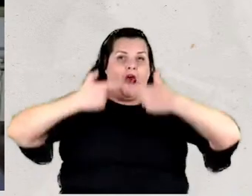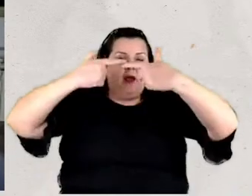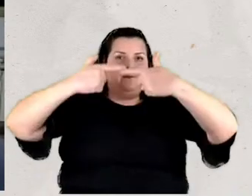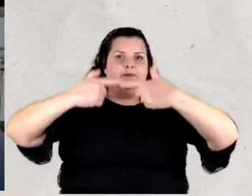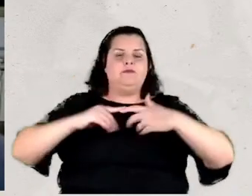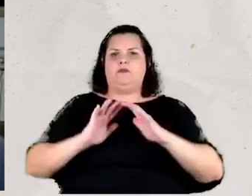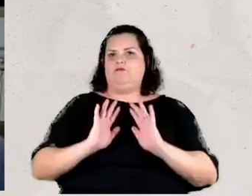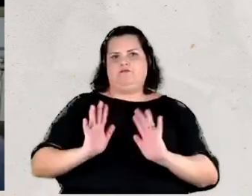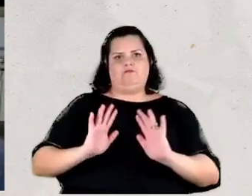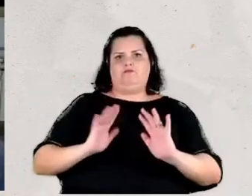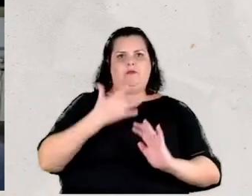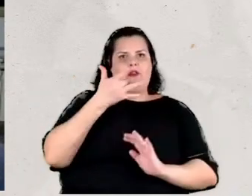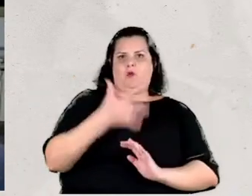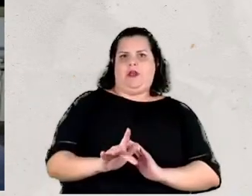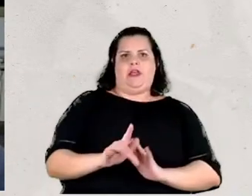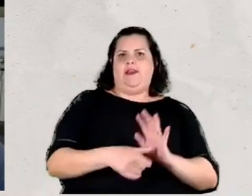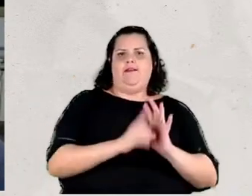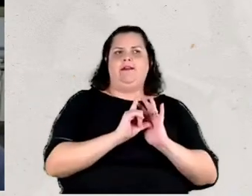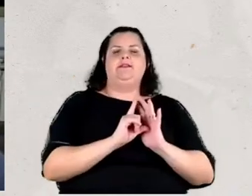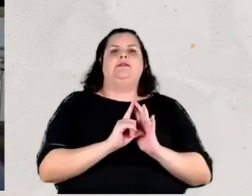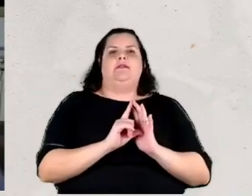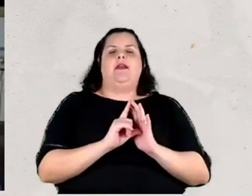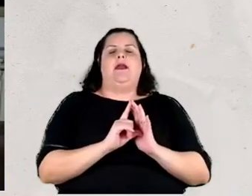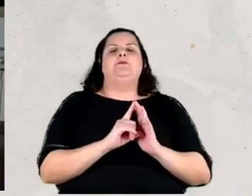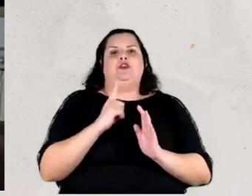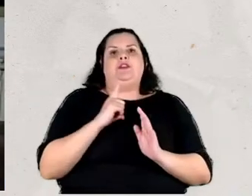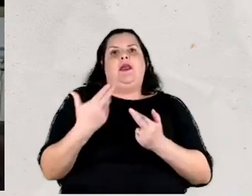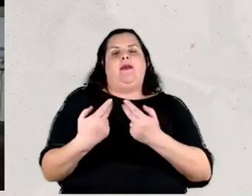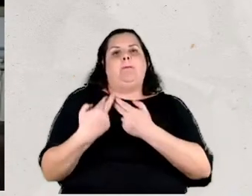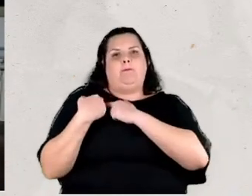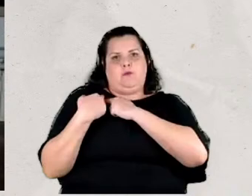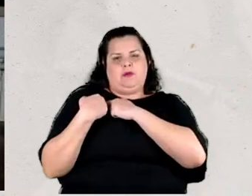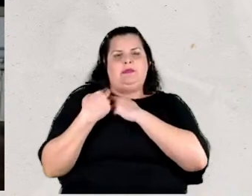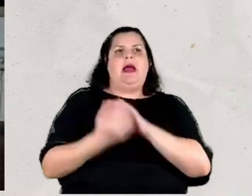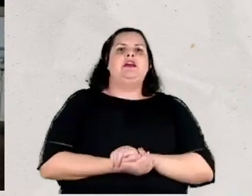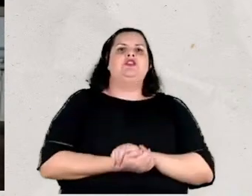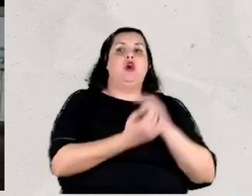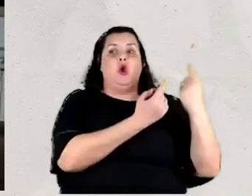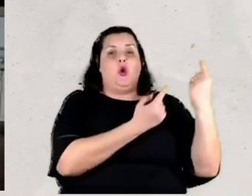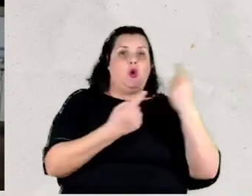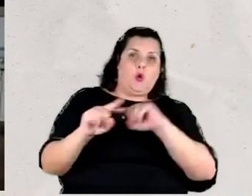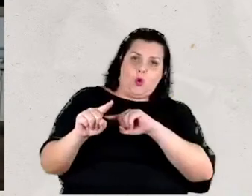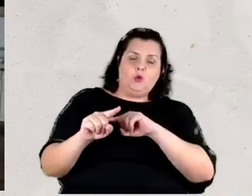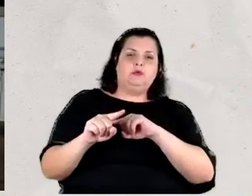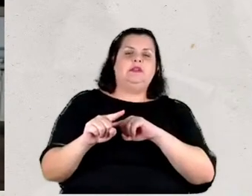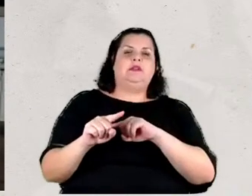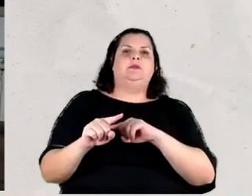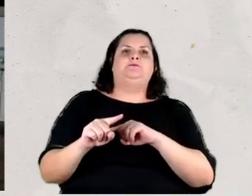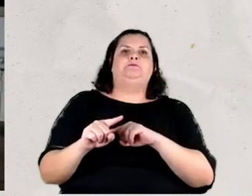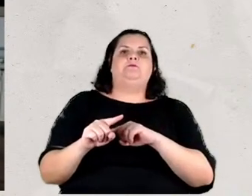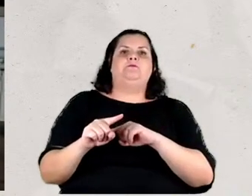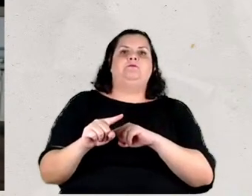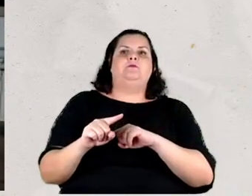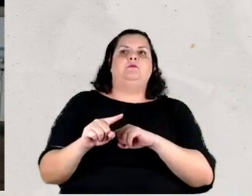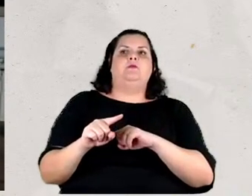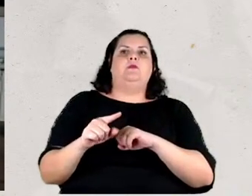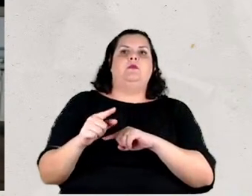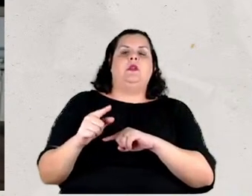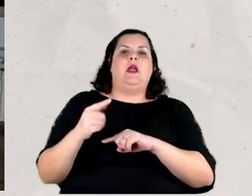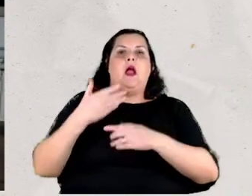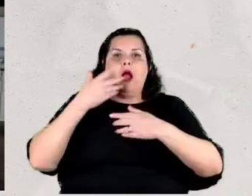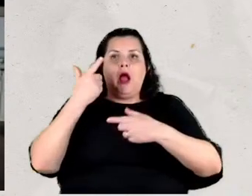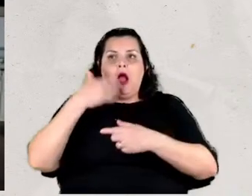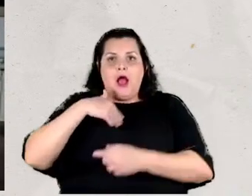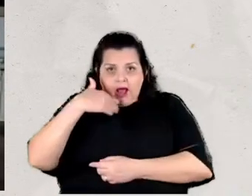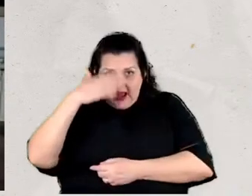war against fellow Arabs. And on the Jewish side, we didn't trust the Arab